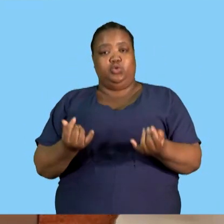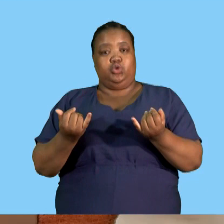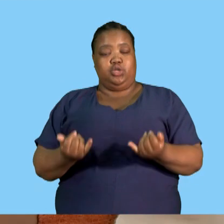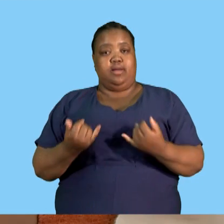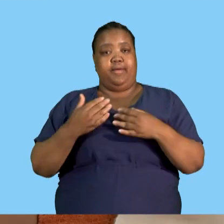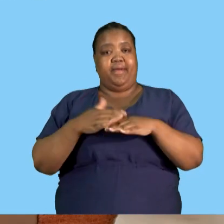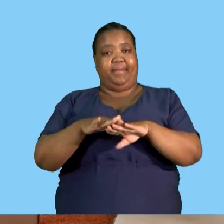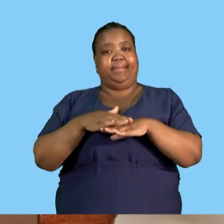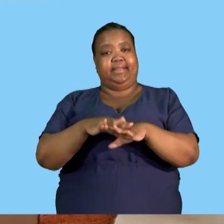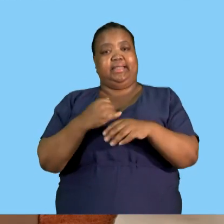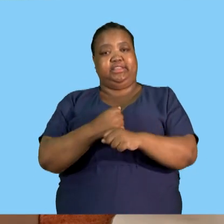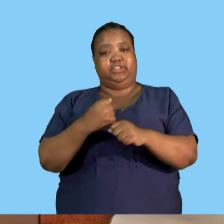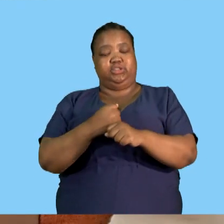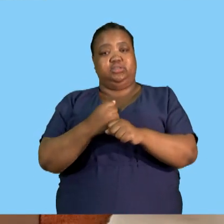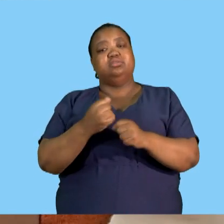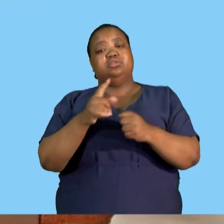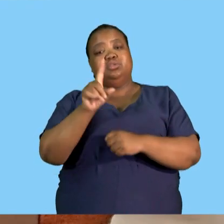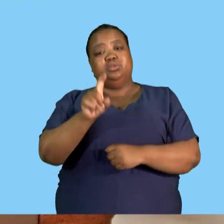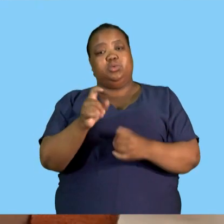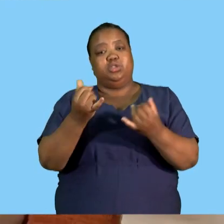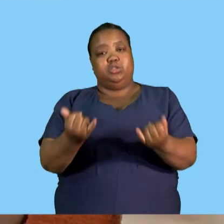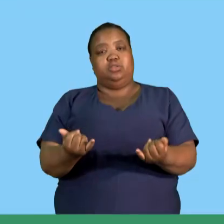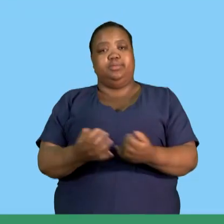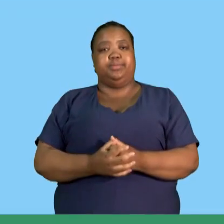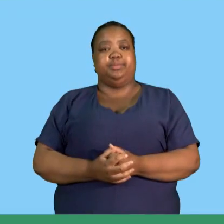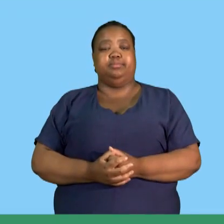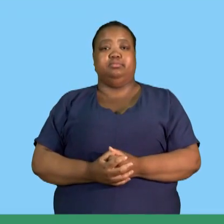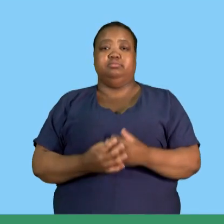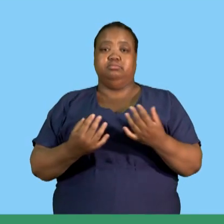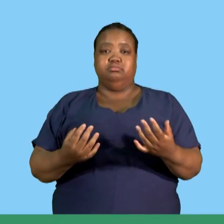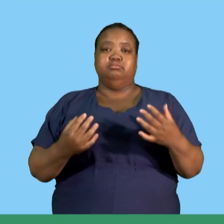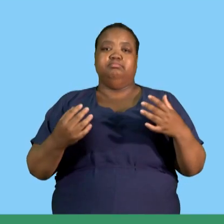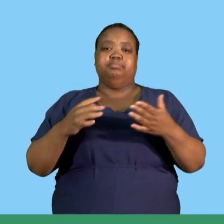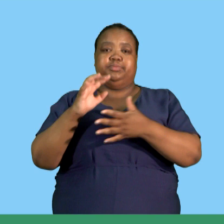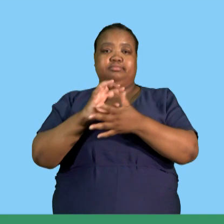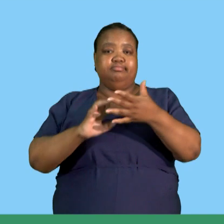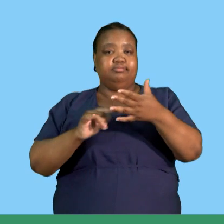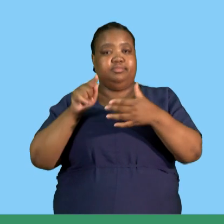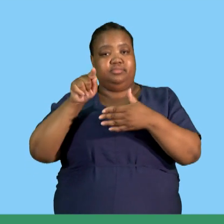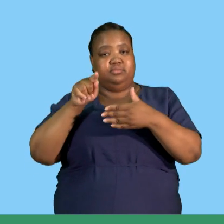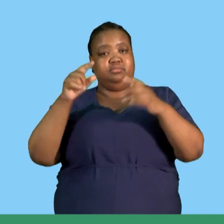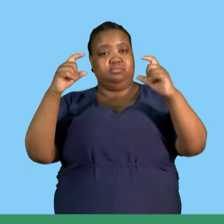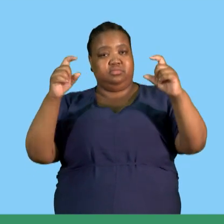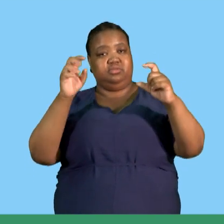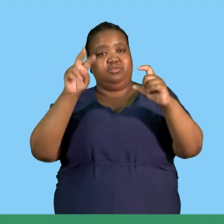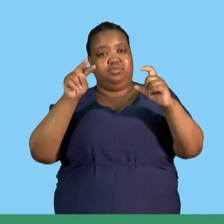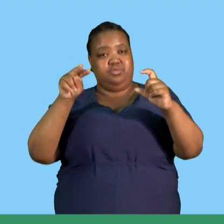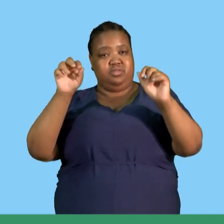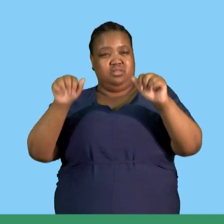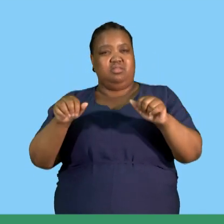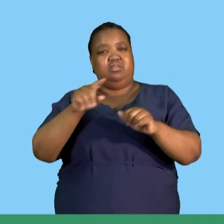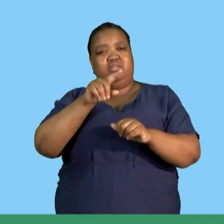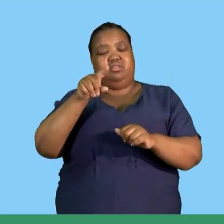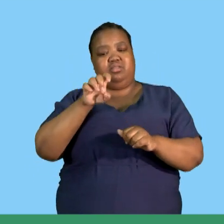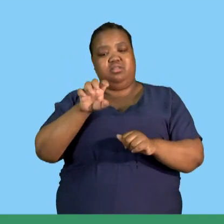the application question. Our question says, read the scenario below and answer the question that follow. You've got